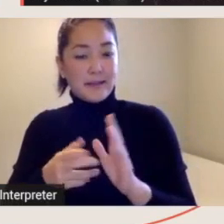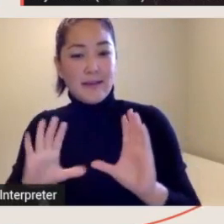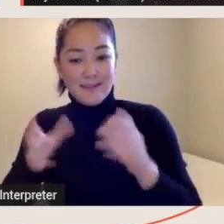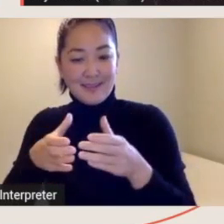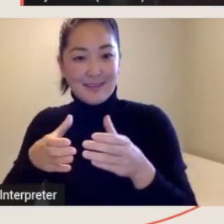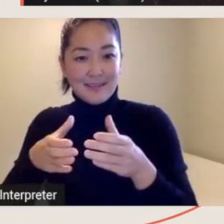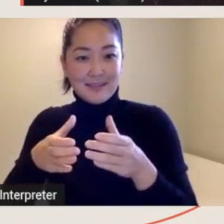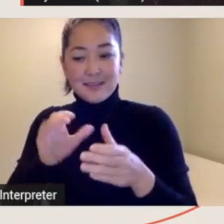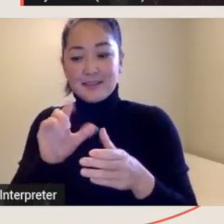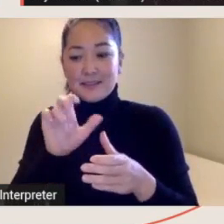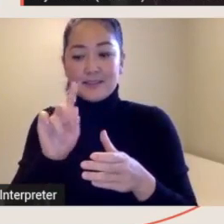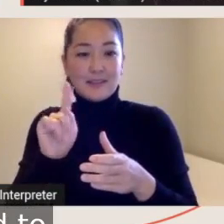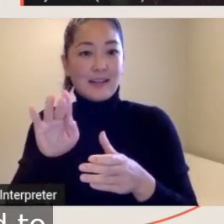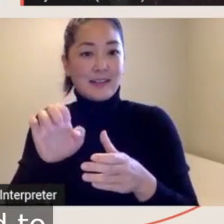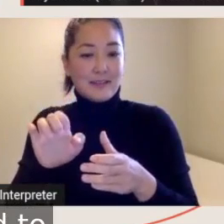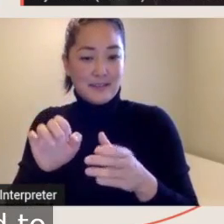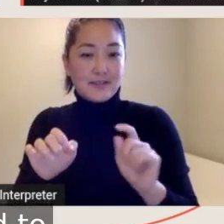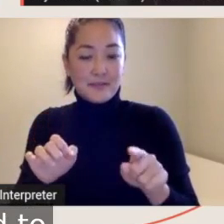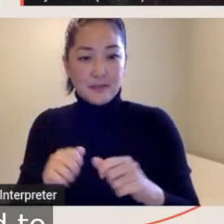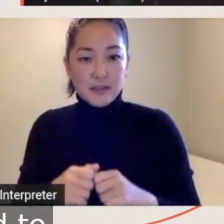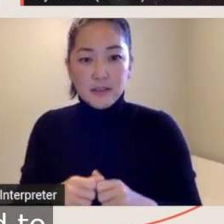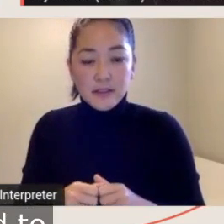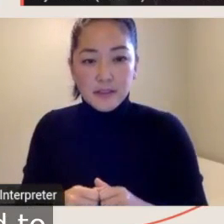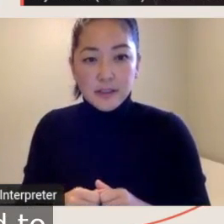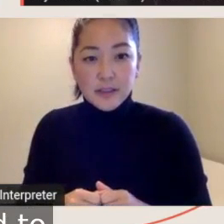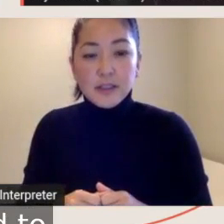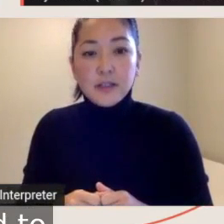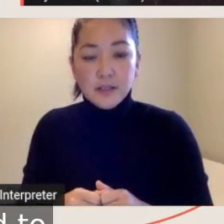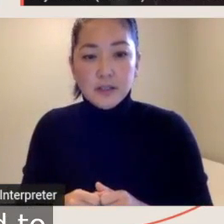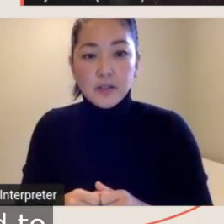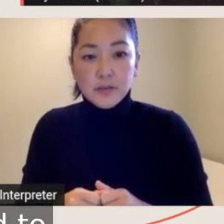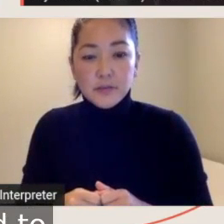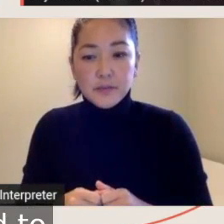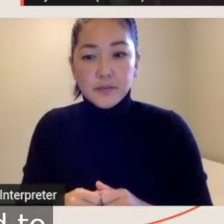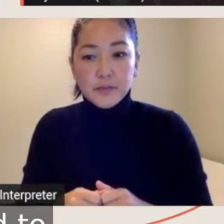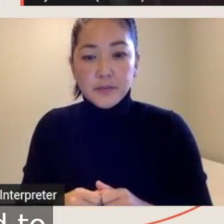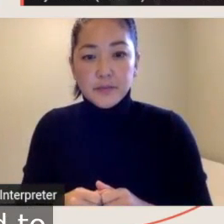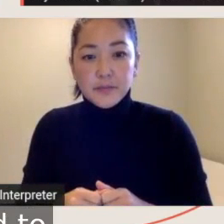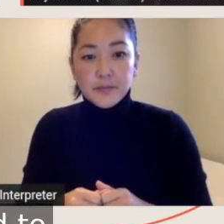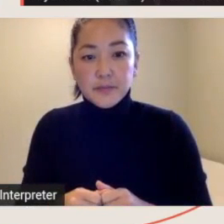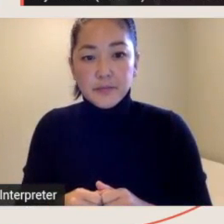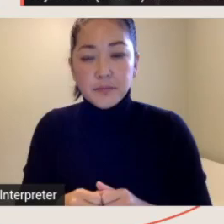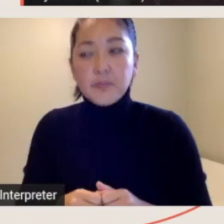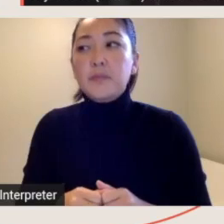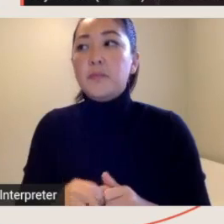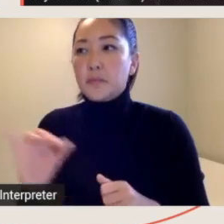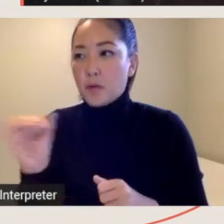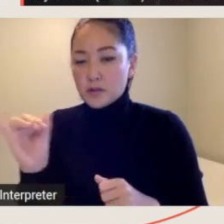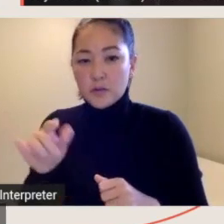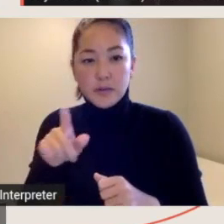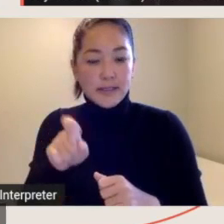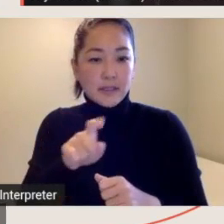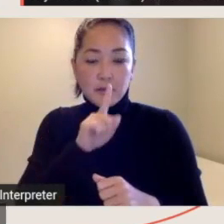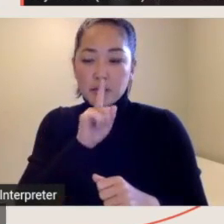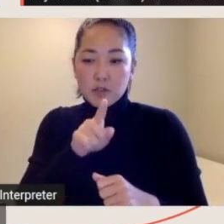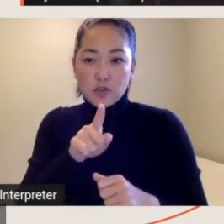But at the same time, while we were filming, we had to be effective and to keep some sort of coherence.